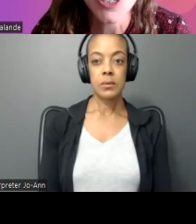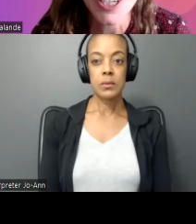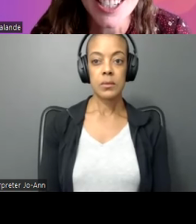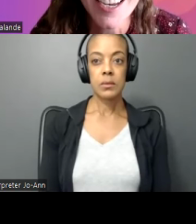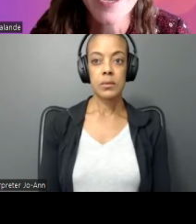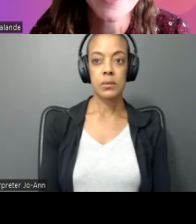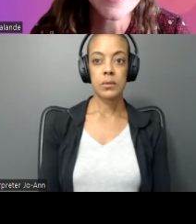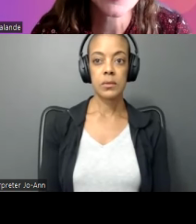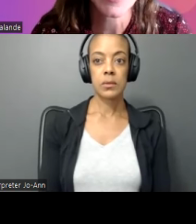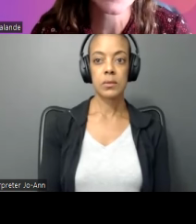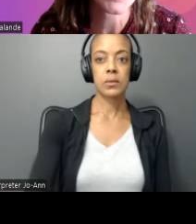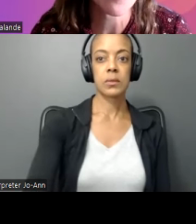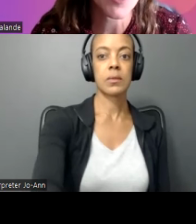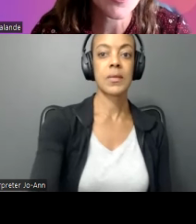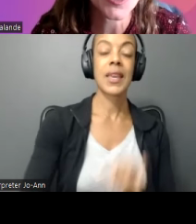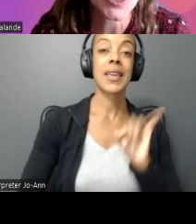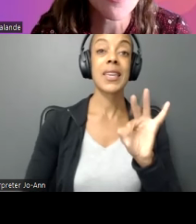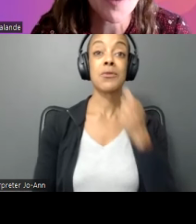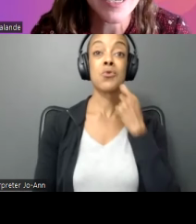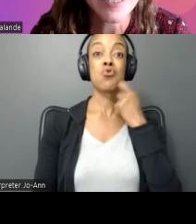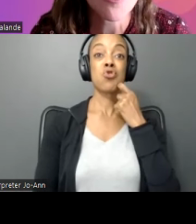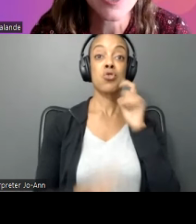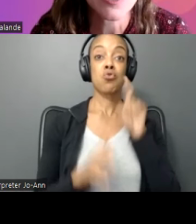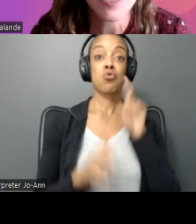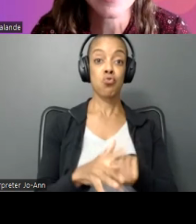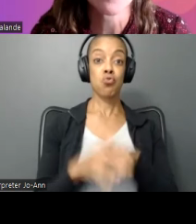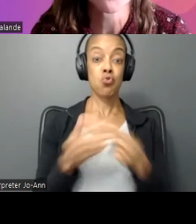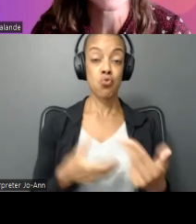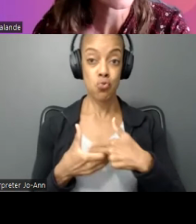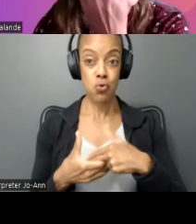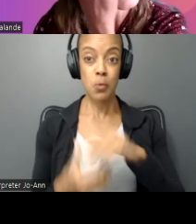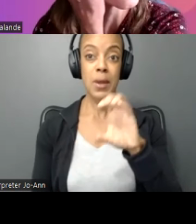Logged on. I'm Céline Laurent. I'm a professor